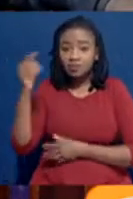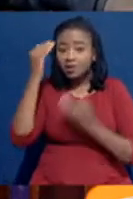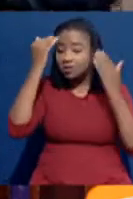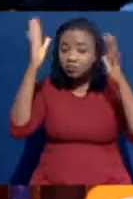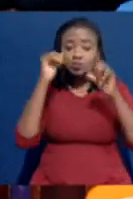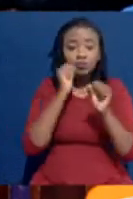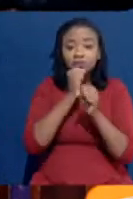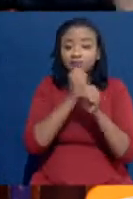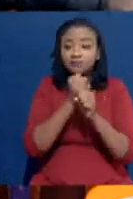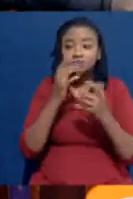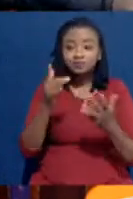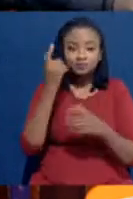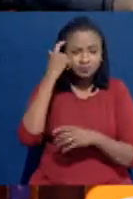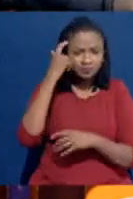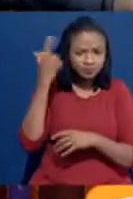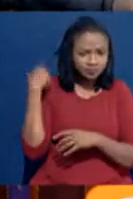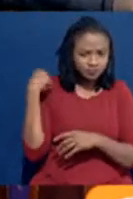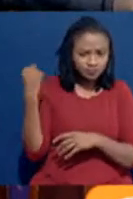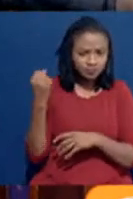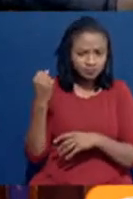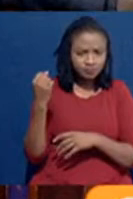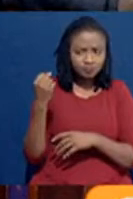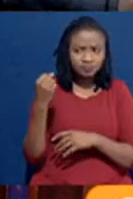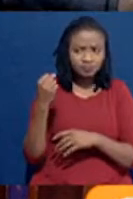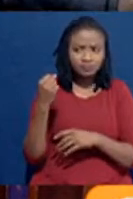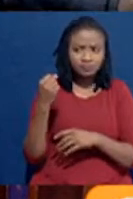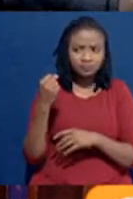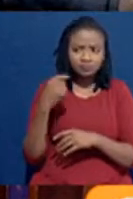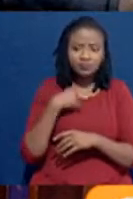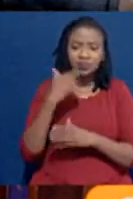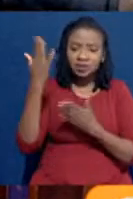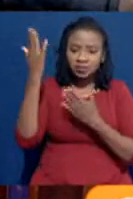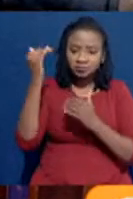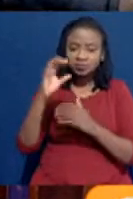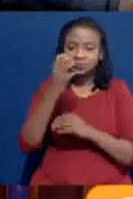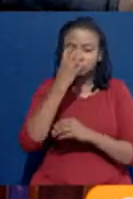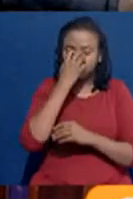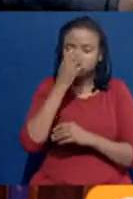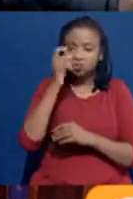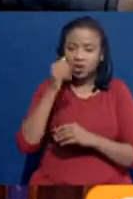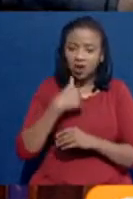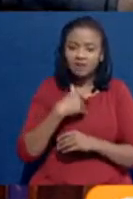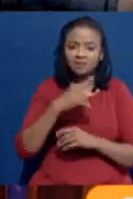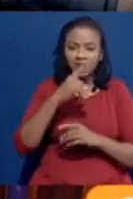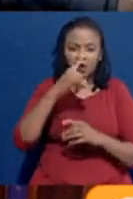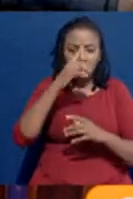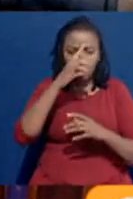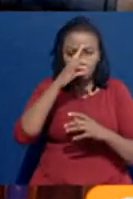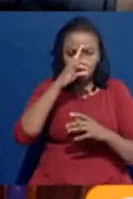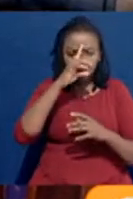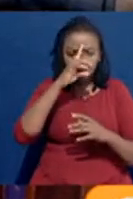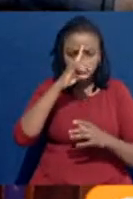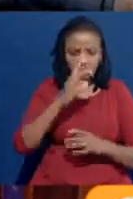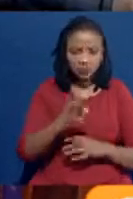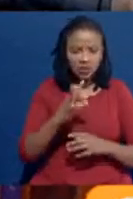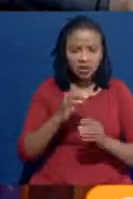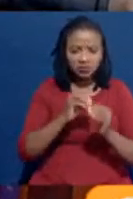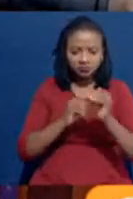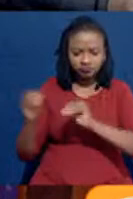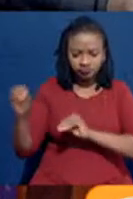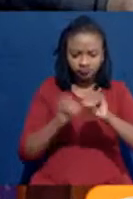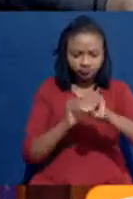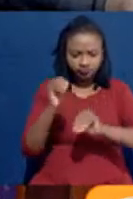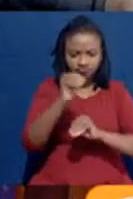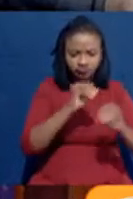doing there. You remember the other day the president ranted on them? Yeah. I would have expected a very bold reshuffle at this point. Drop those who are